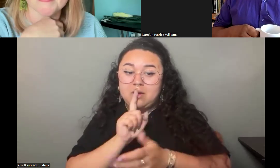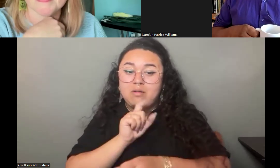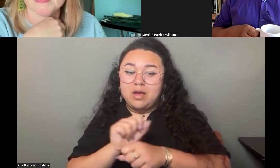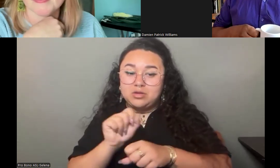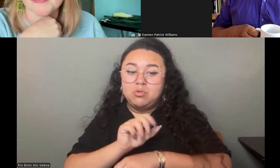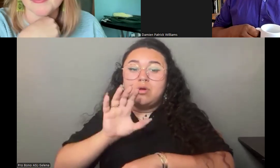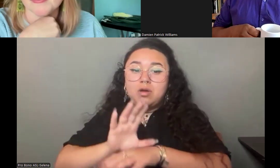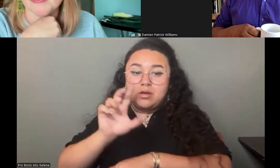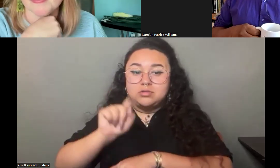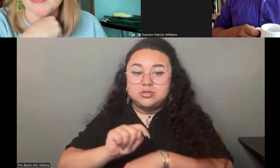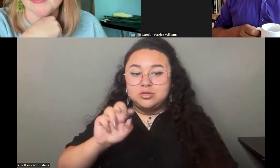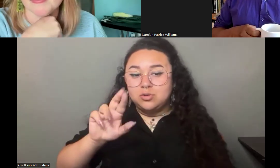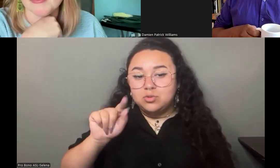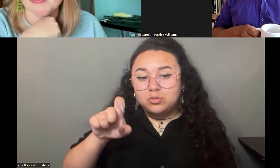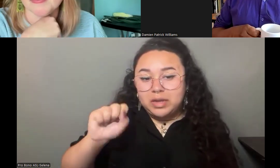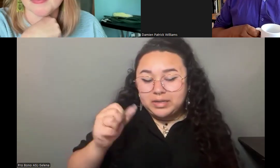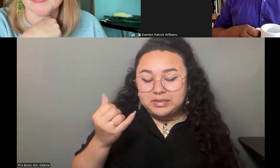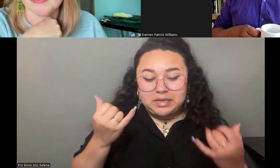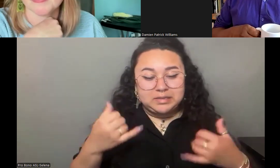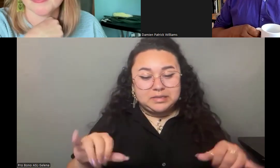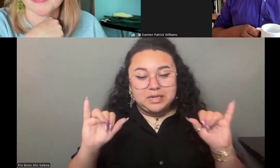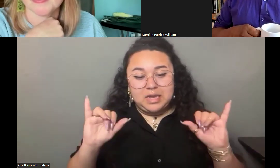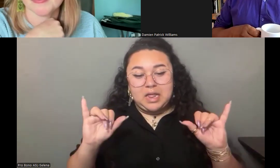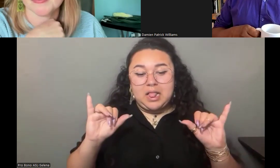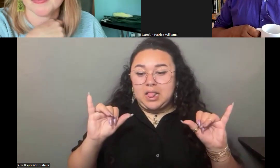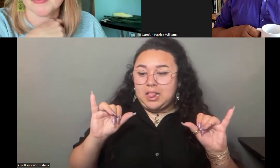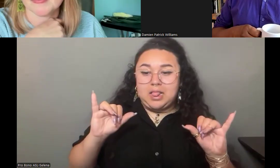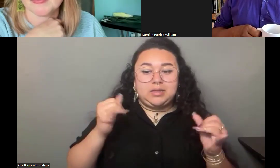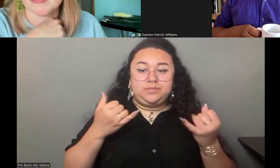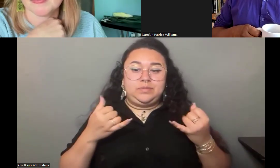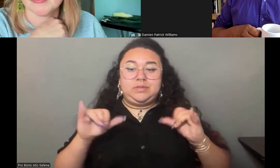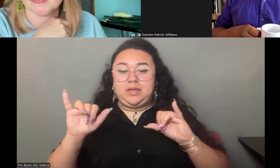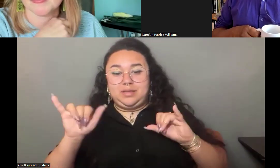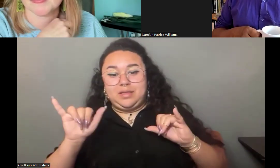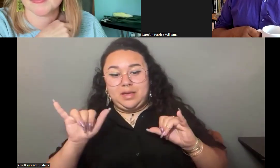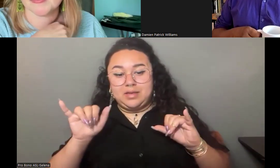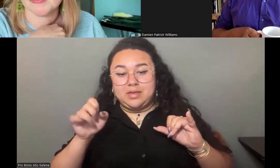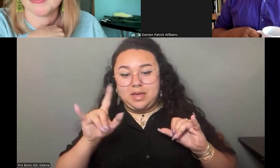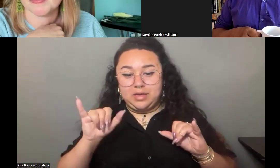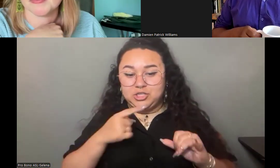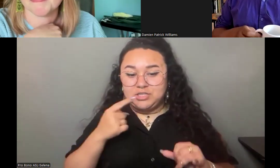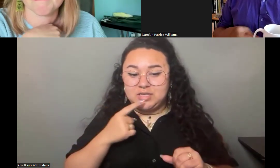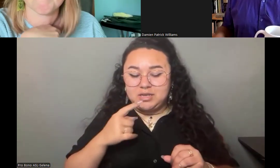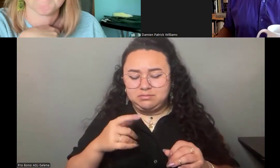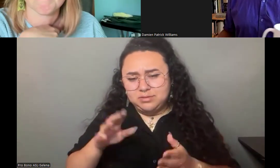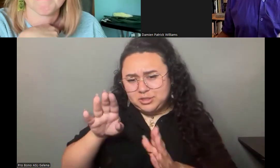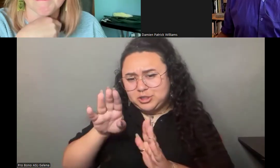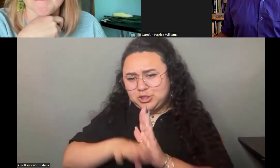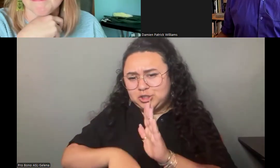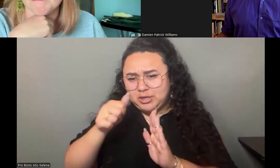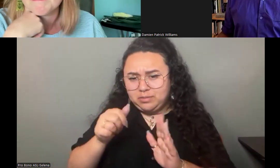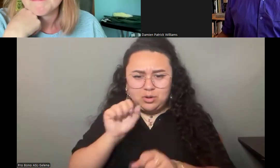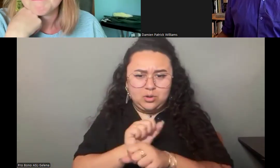rates, and we're still at a level where, as Ashley said, it's actually vastly cheaper to work with